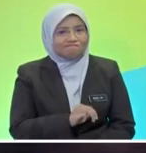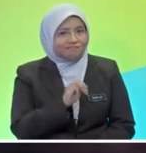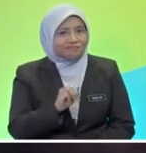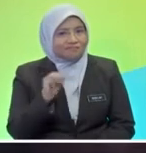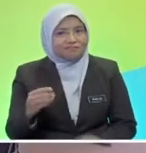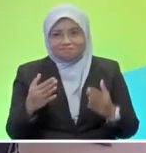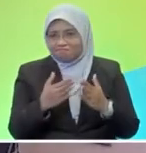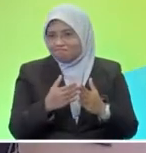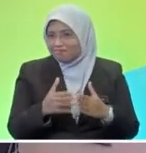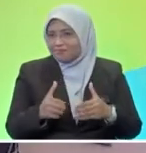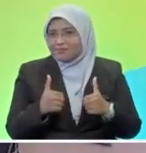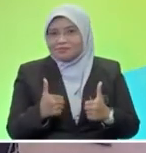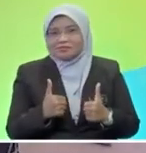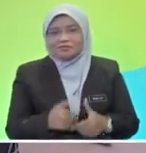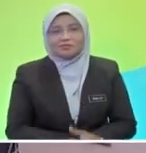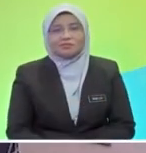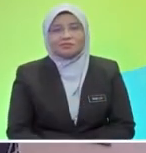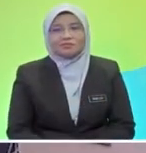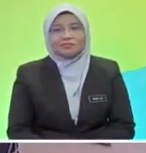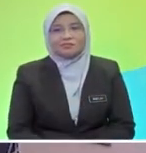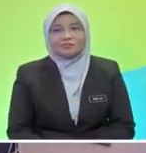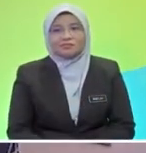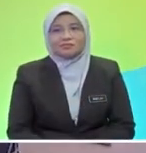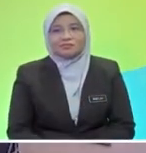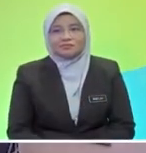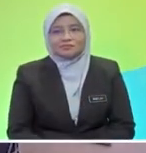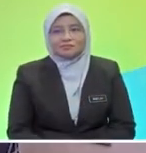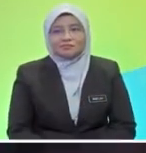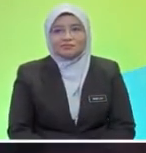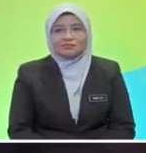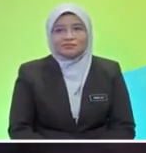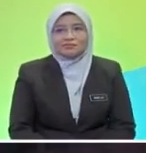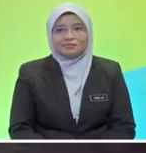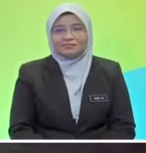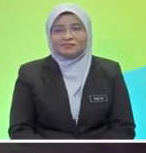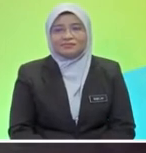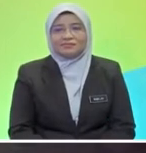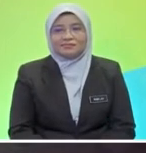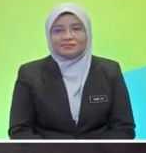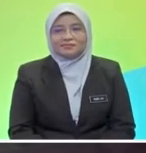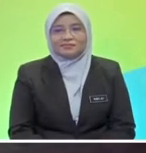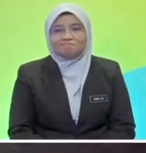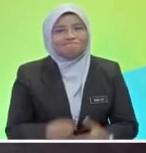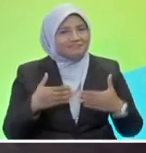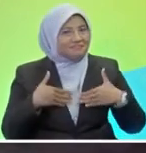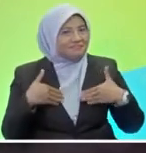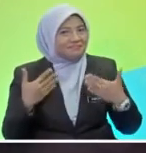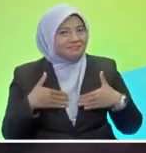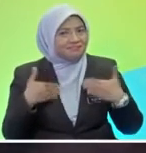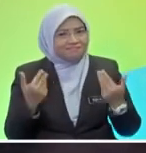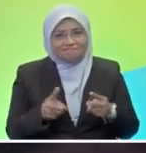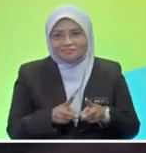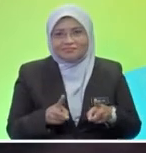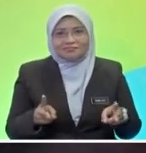So, that is the end of our dice game. Wow, that was very fun. Now, teacher, that we've